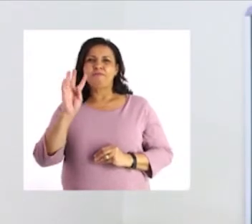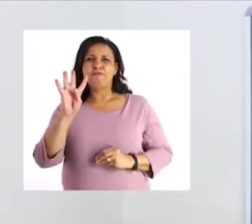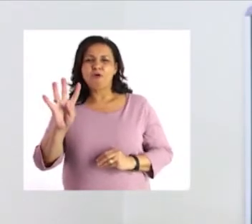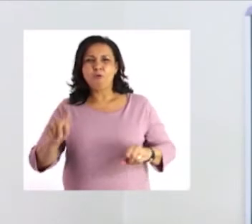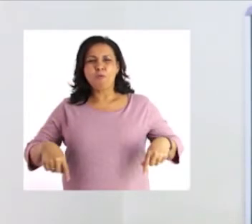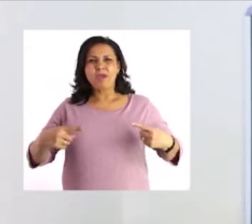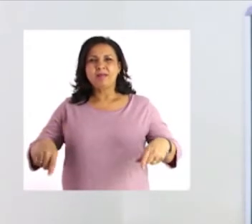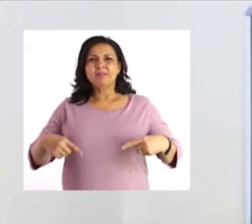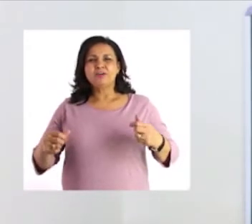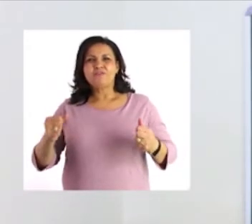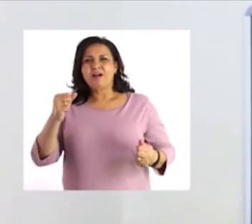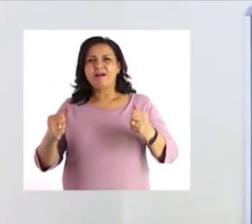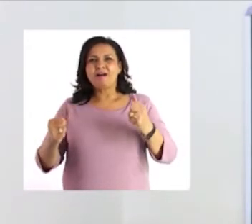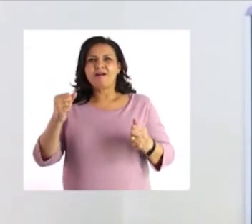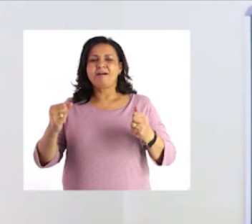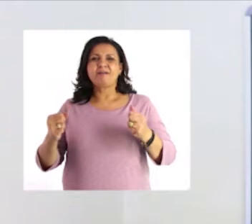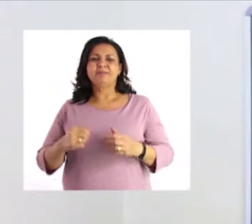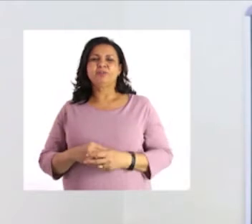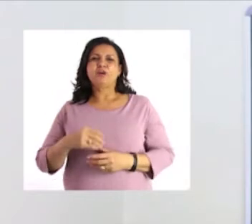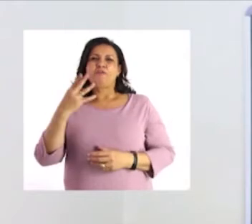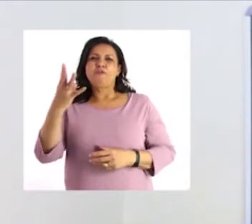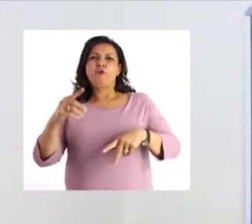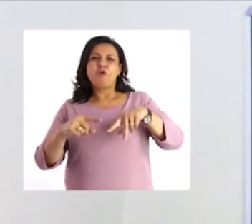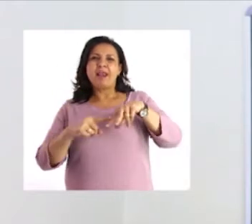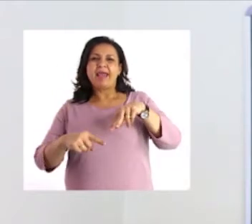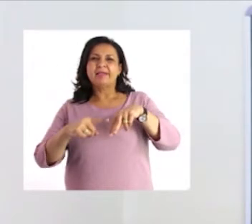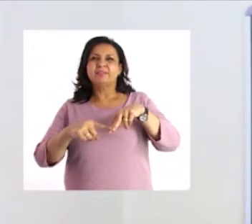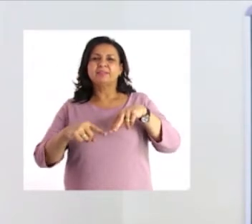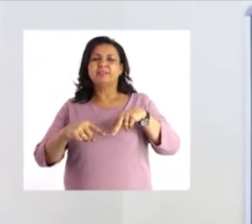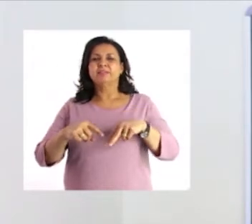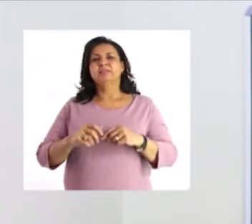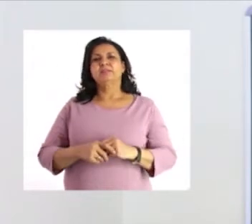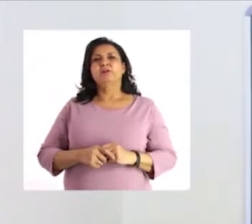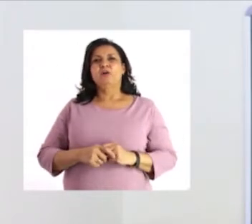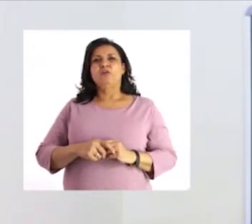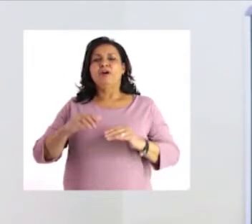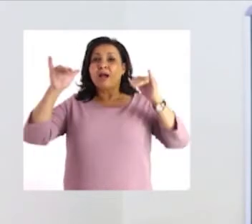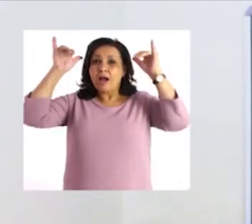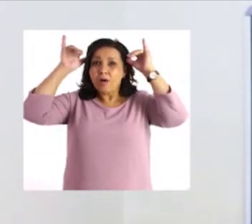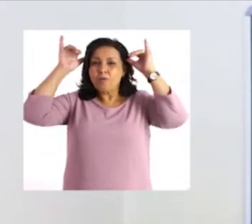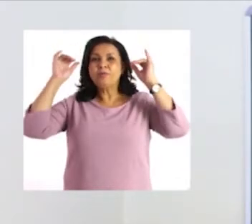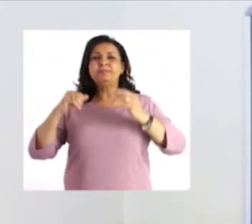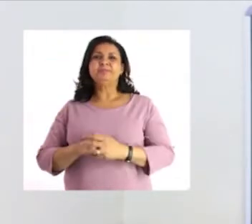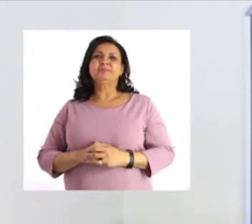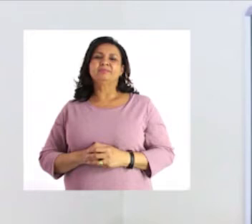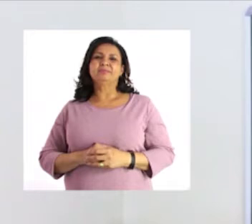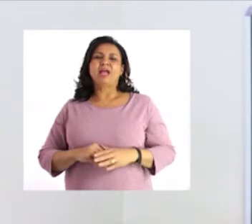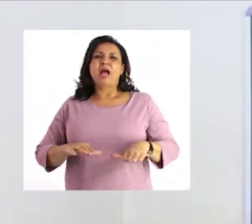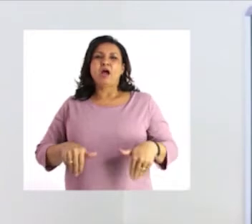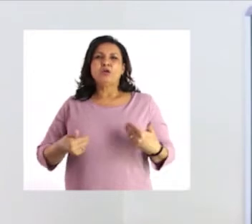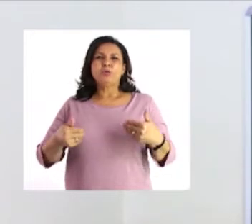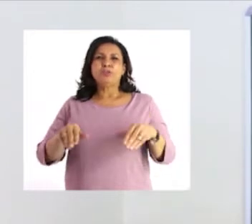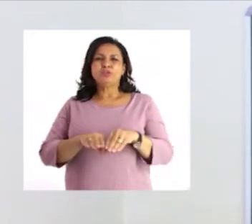car. We can get 4 legs on a cow. So, how did we make the number